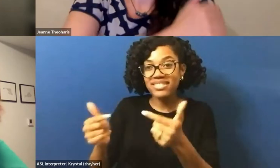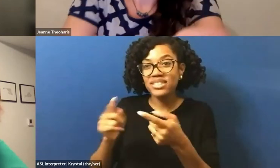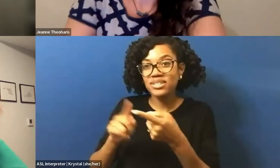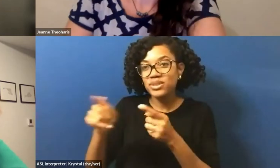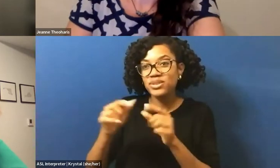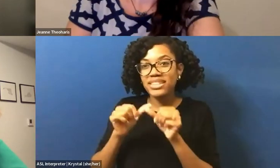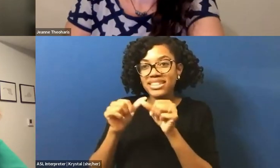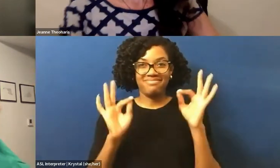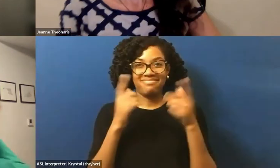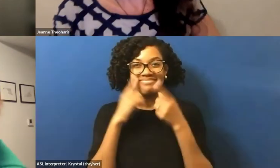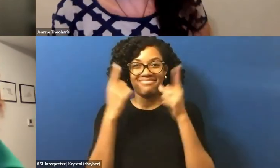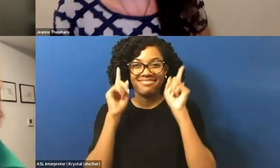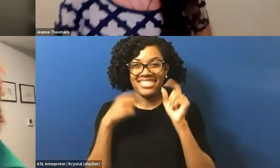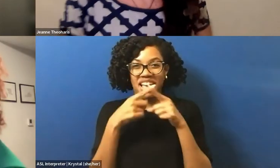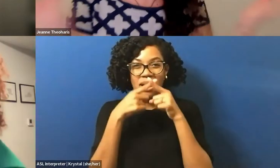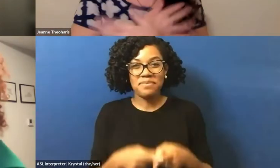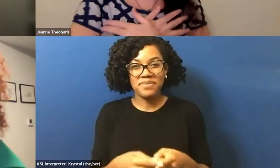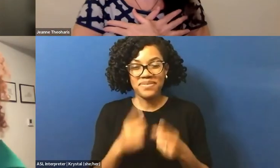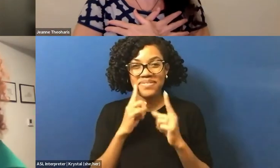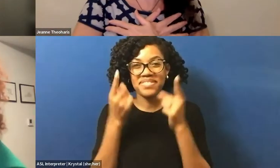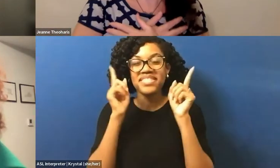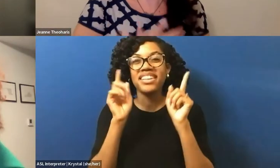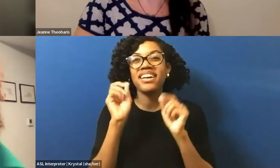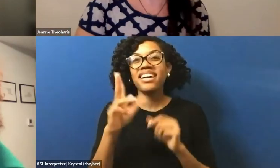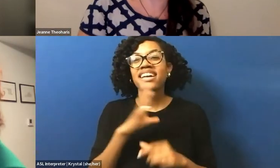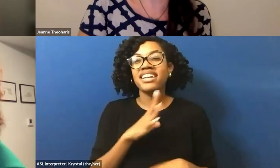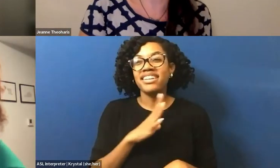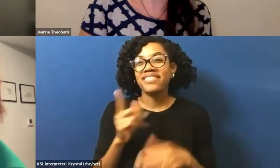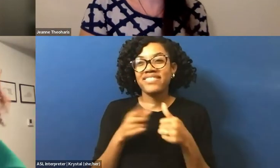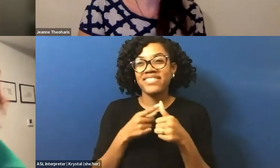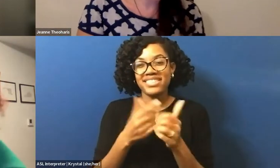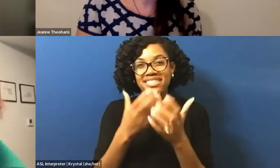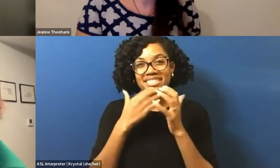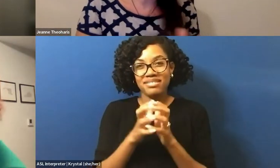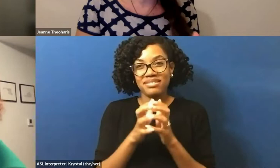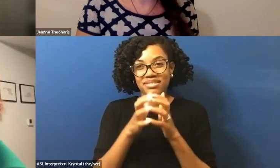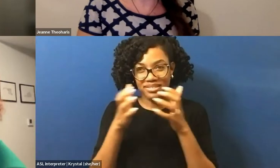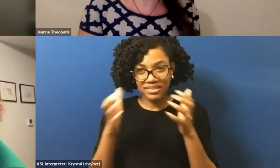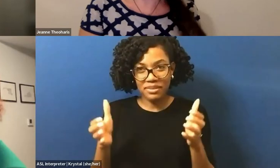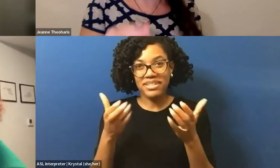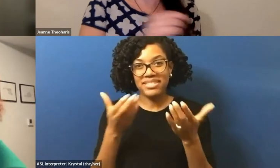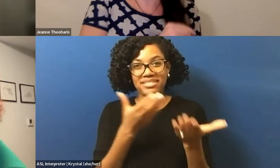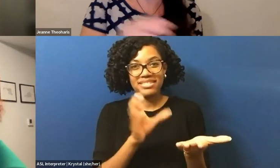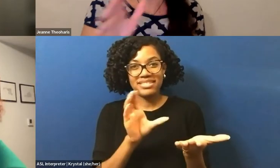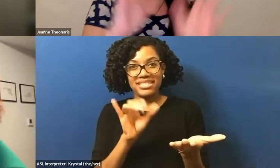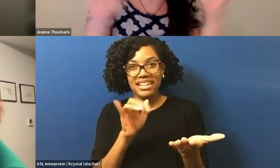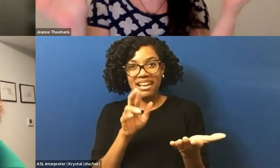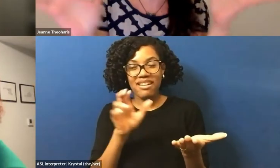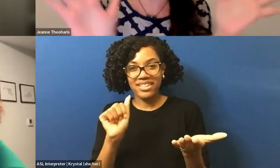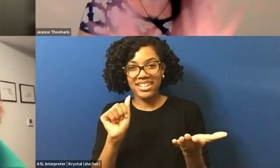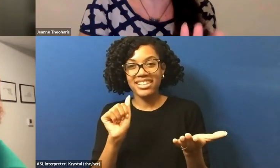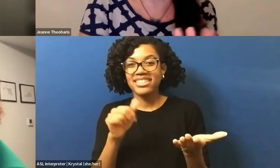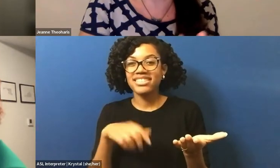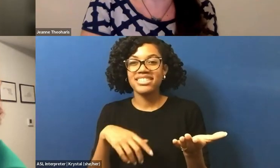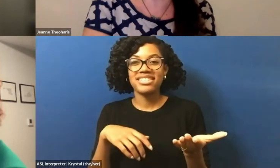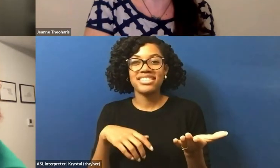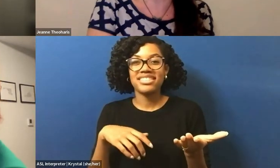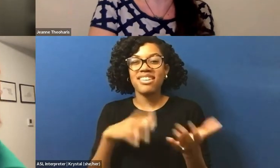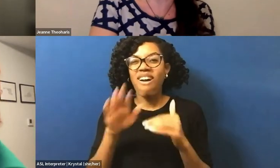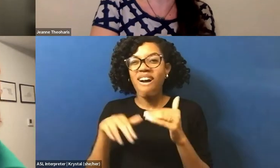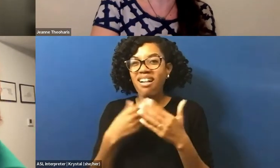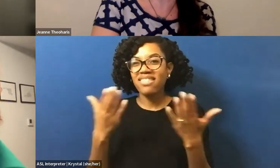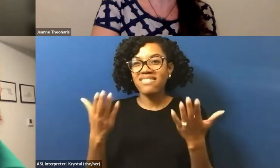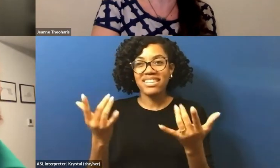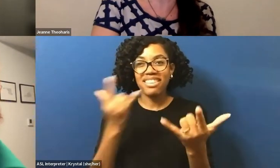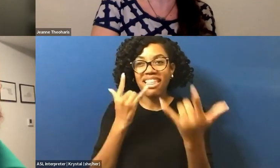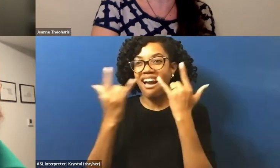the conversation. So first, thank you so much, Cierra, and just like all this love. It is so